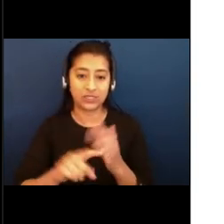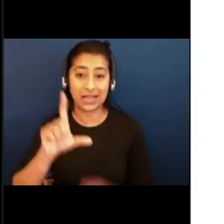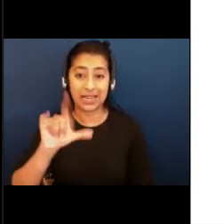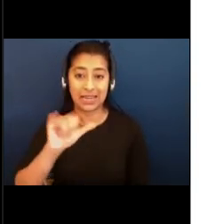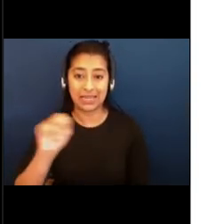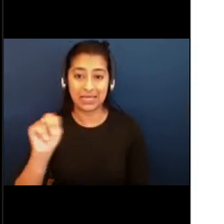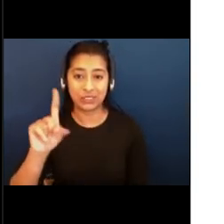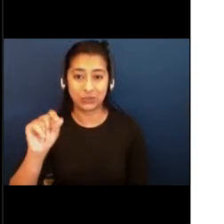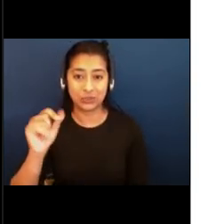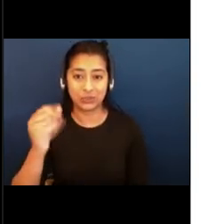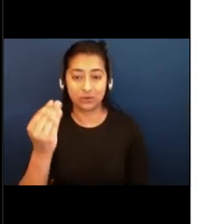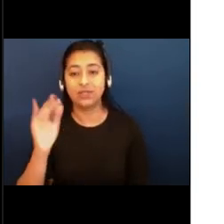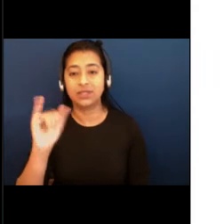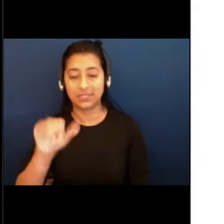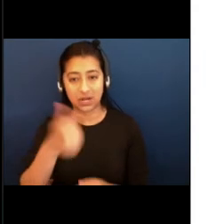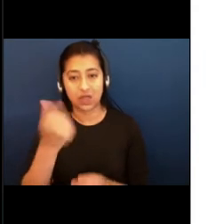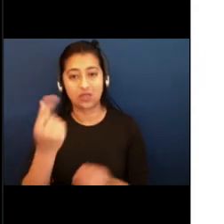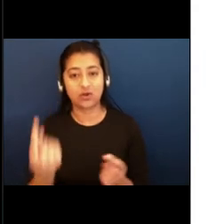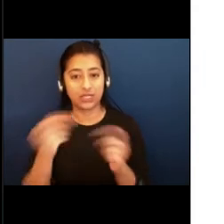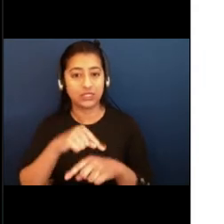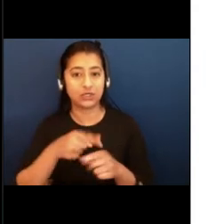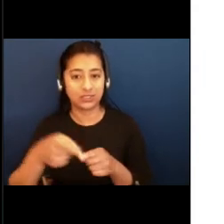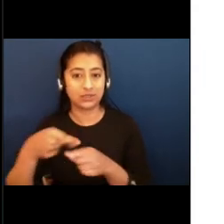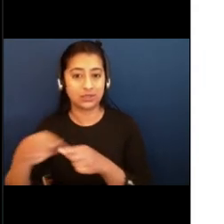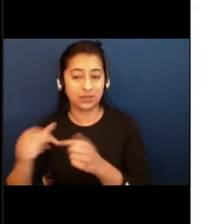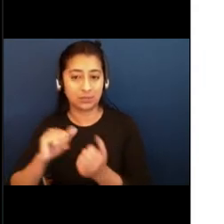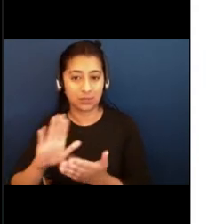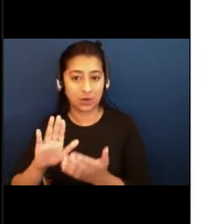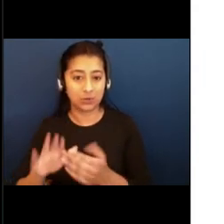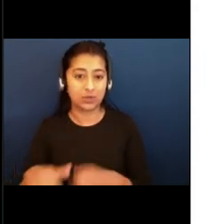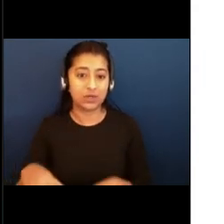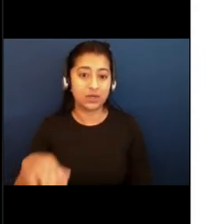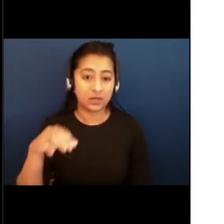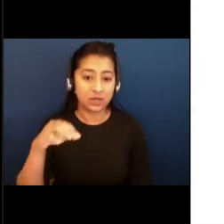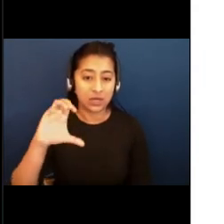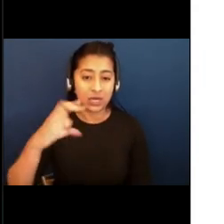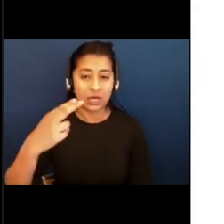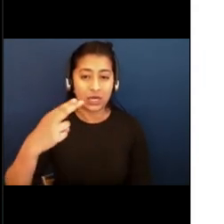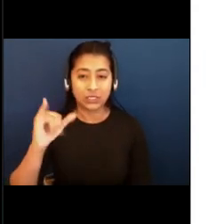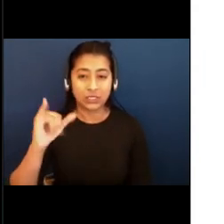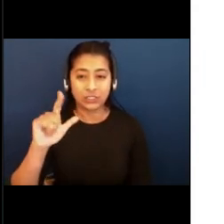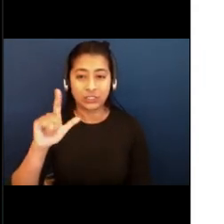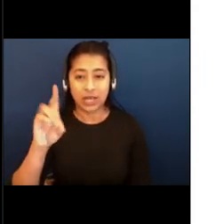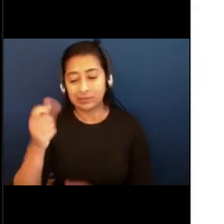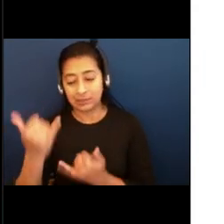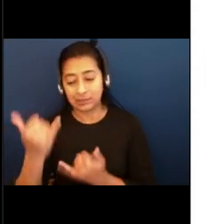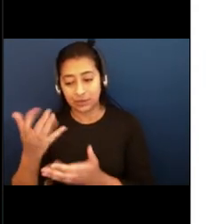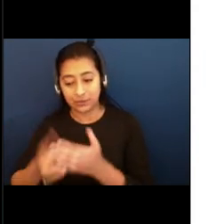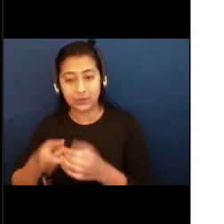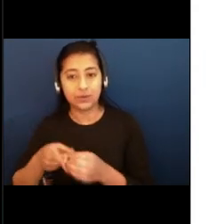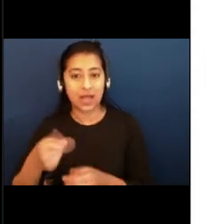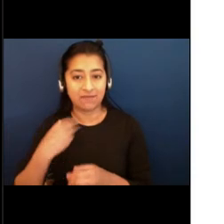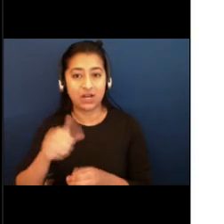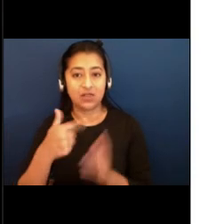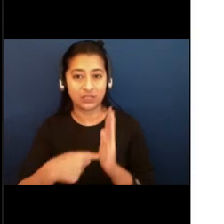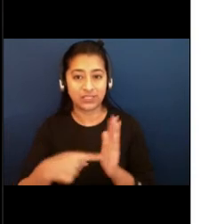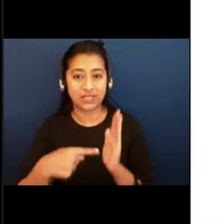of those interdisciplinary approaches. The late Tucker Childs has a 2014 article that demonstrates sociolinguistic